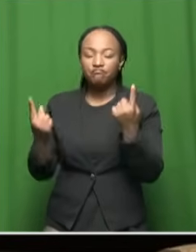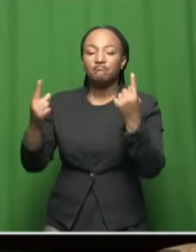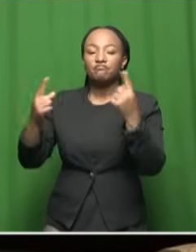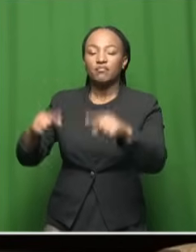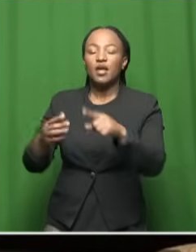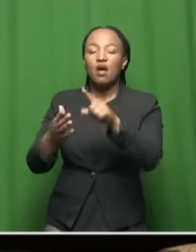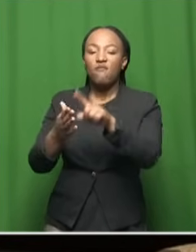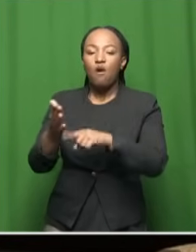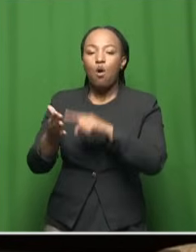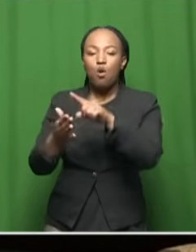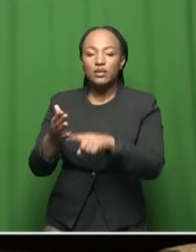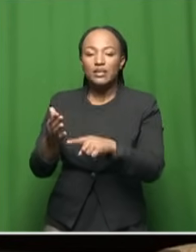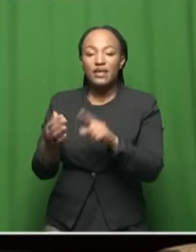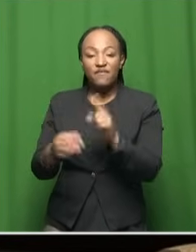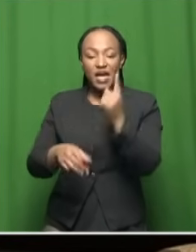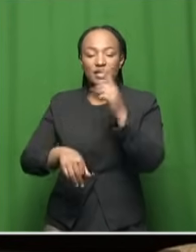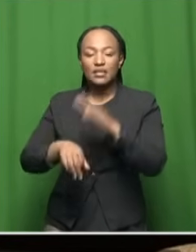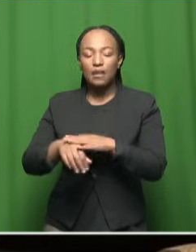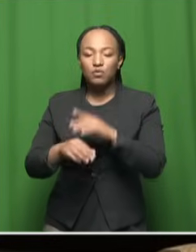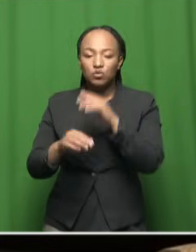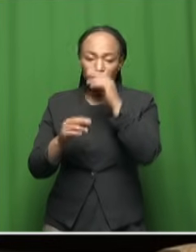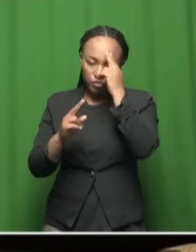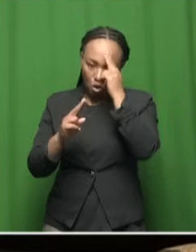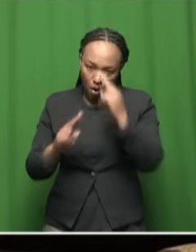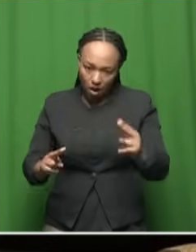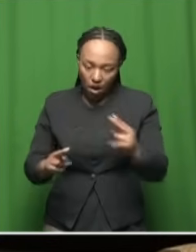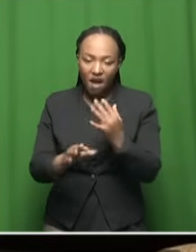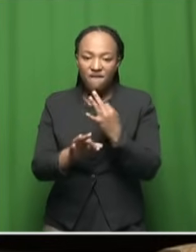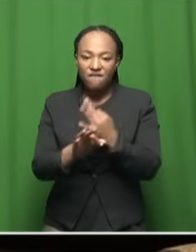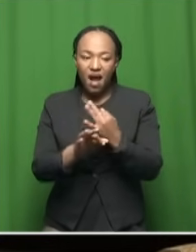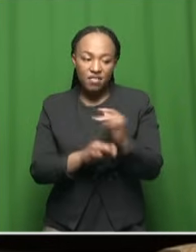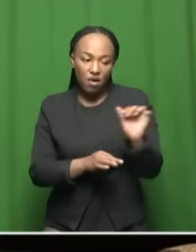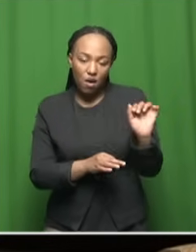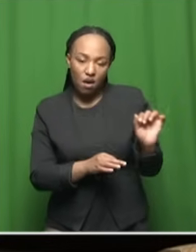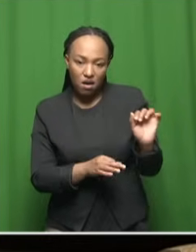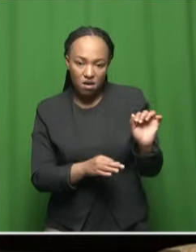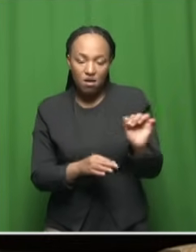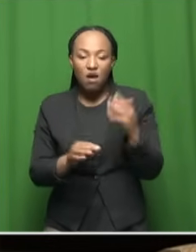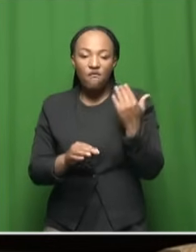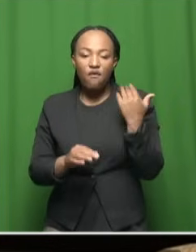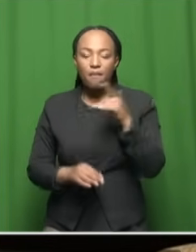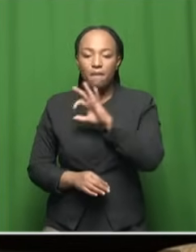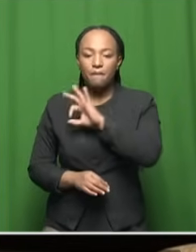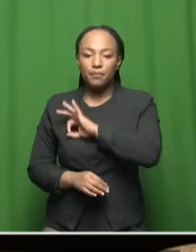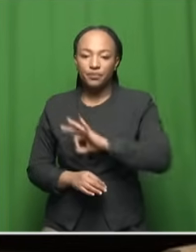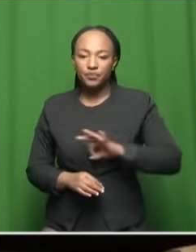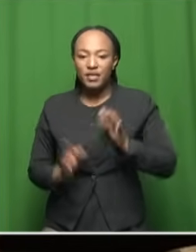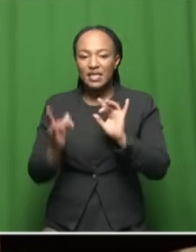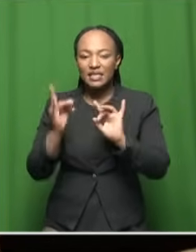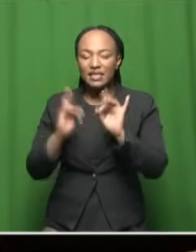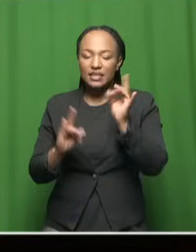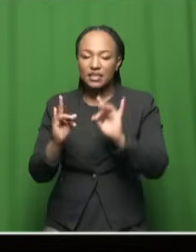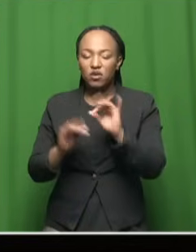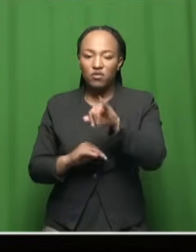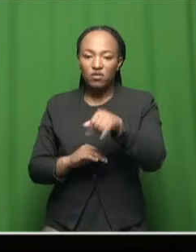first time in honor of her late father, who is the former mayor of the city of Johannesburg,